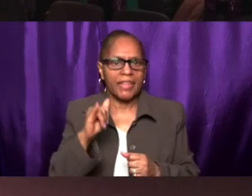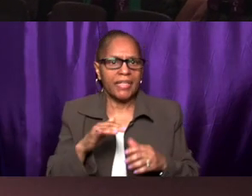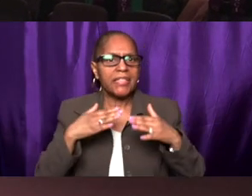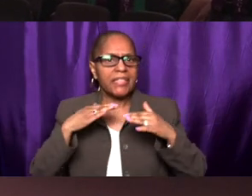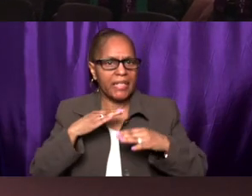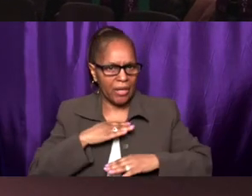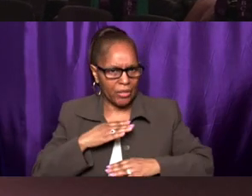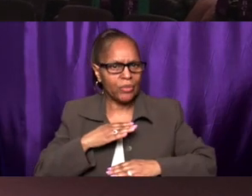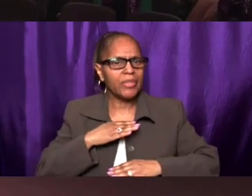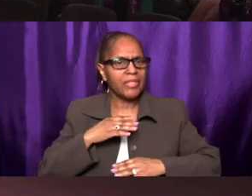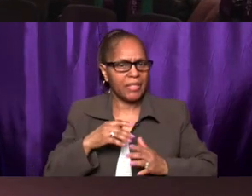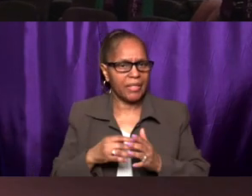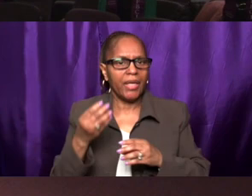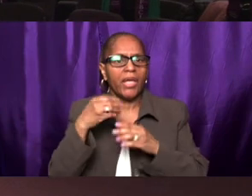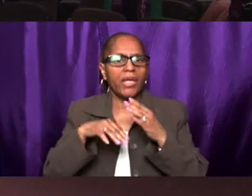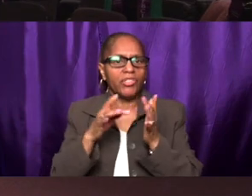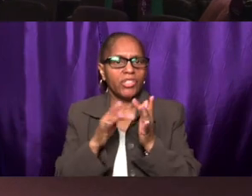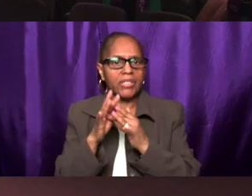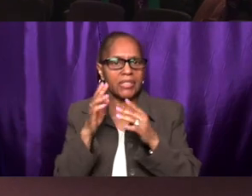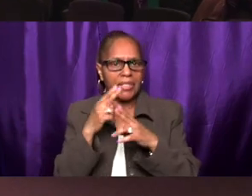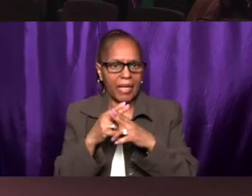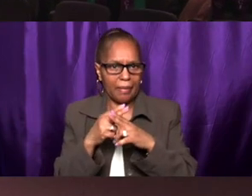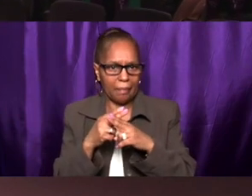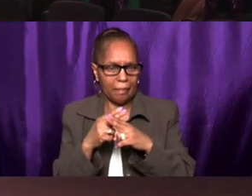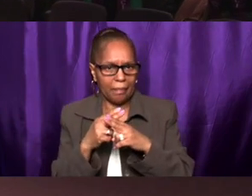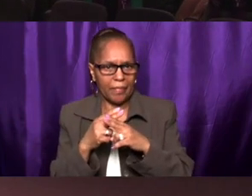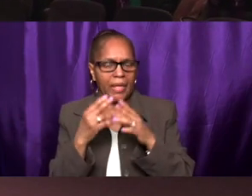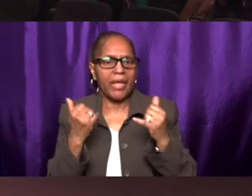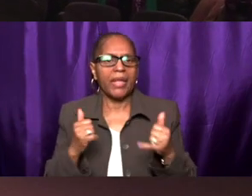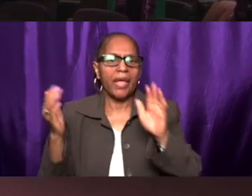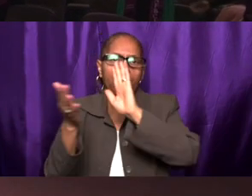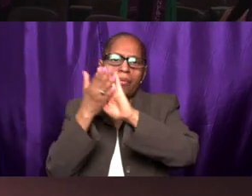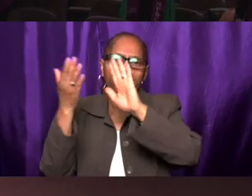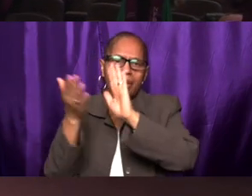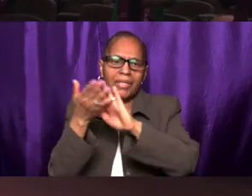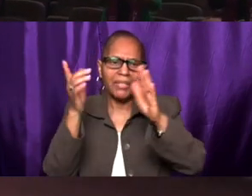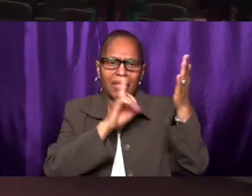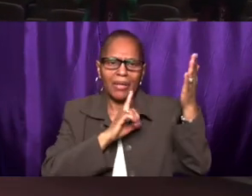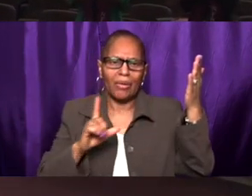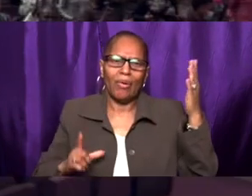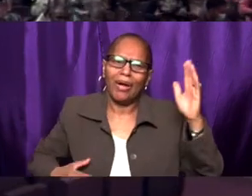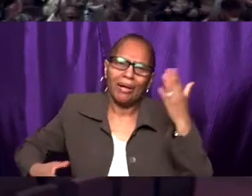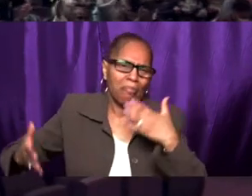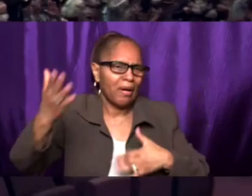it. In Jesus' name. Now give God some praise.